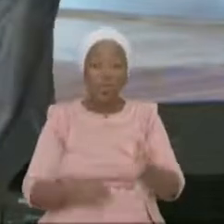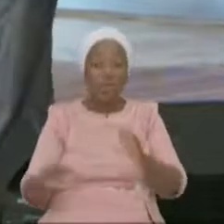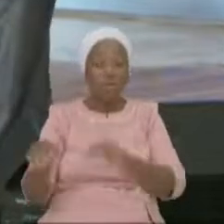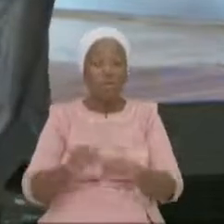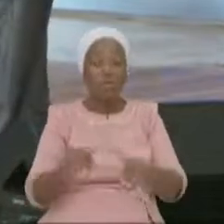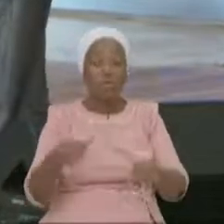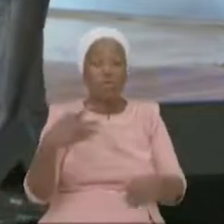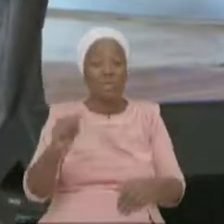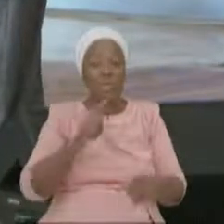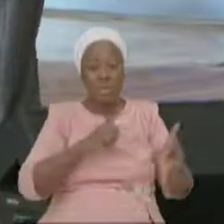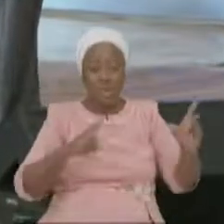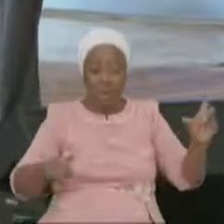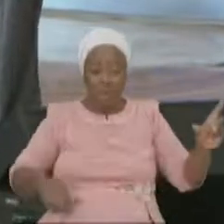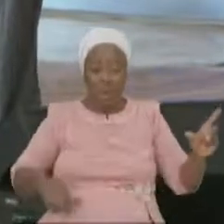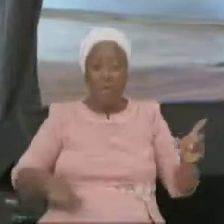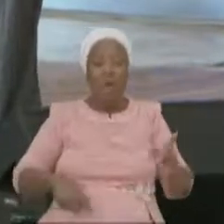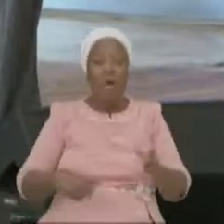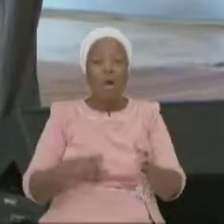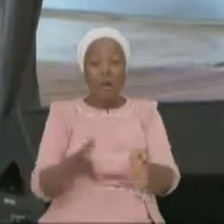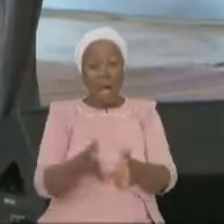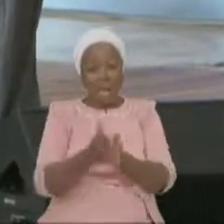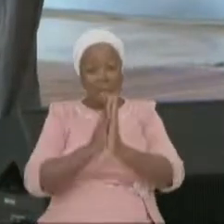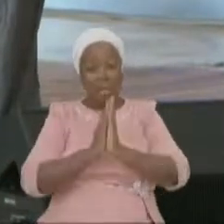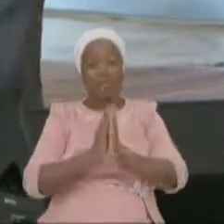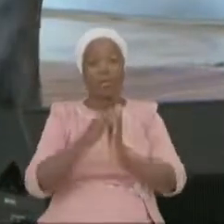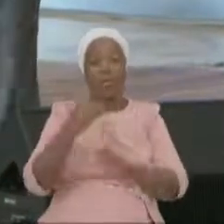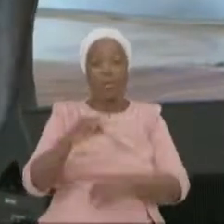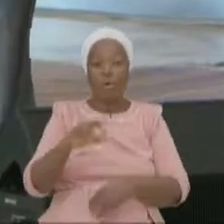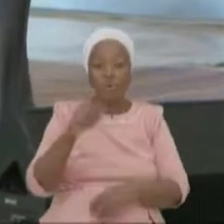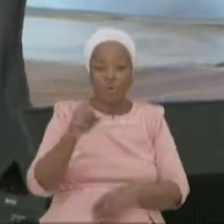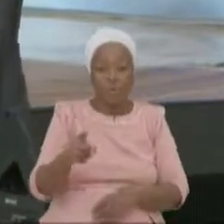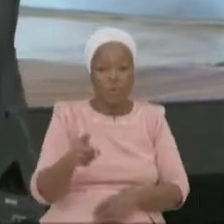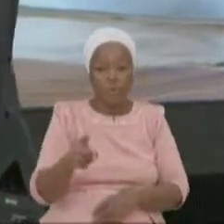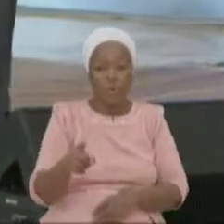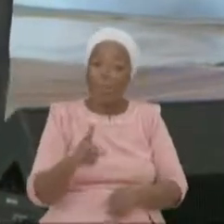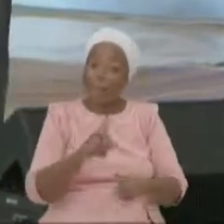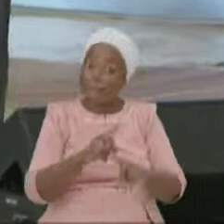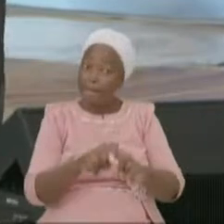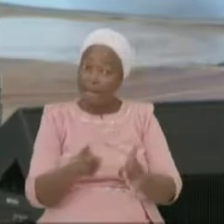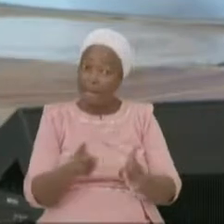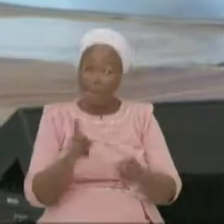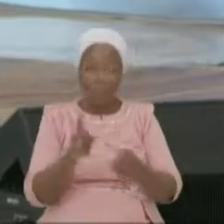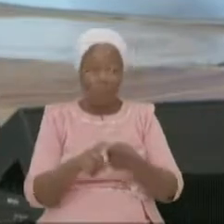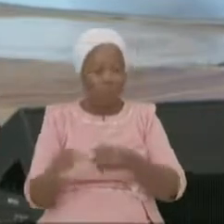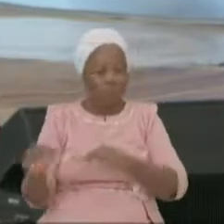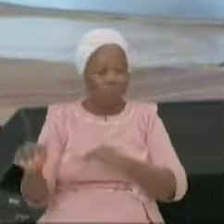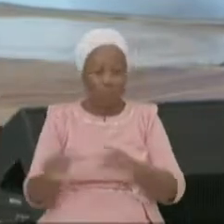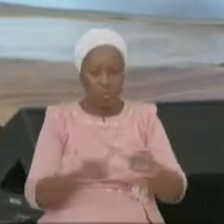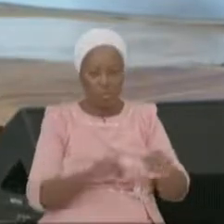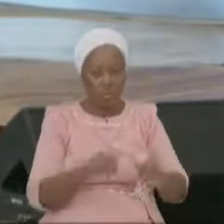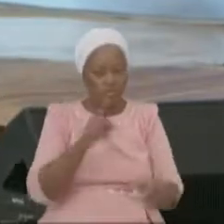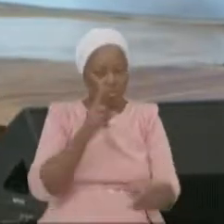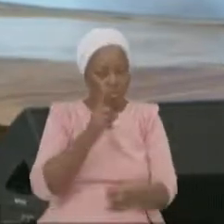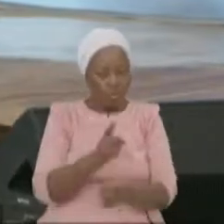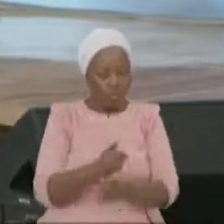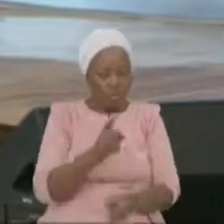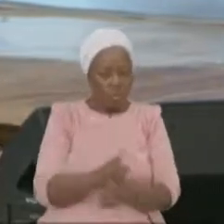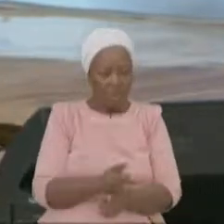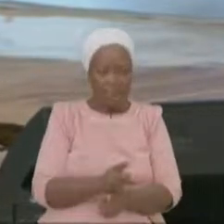the Lord require of thee, but to do justly,